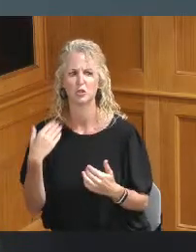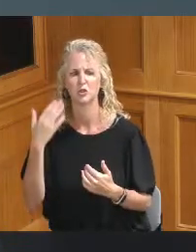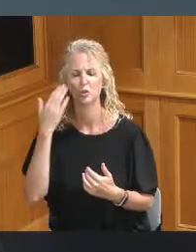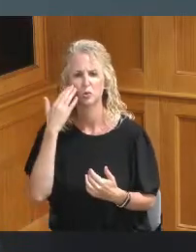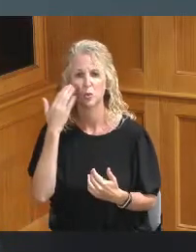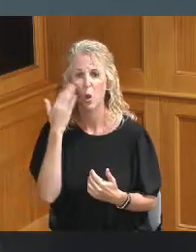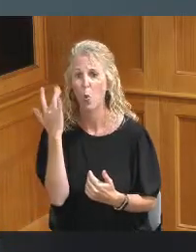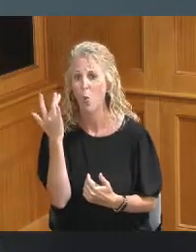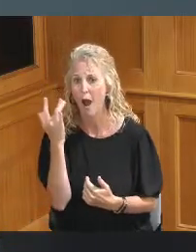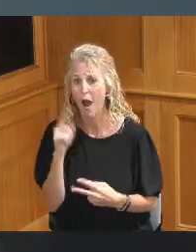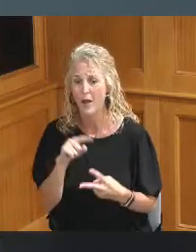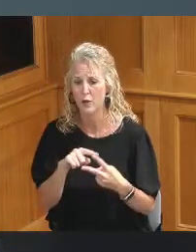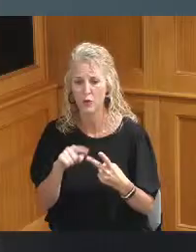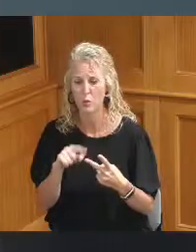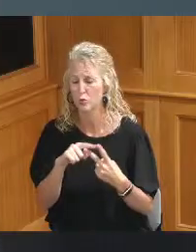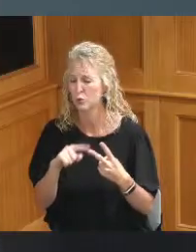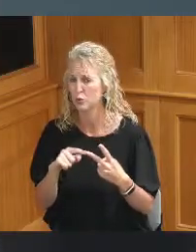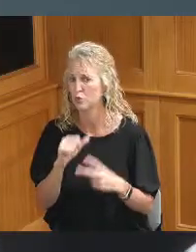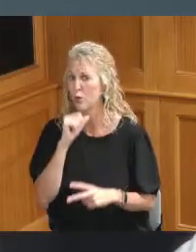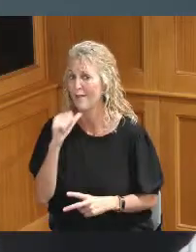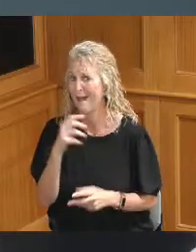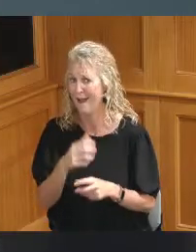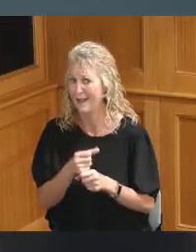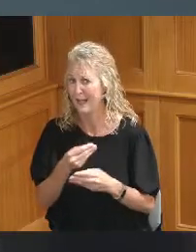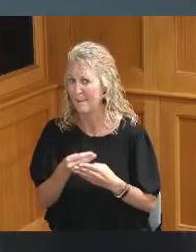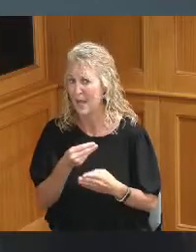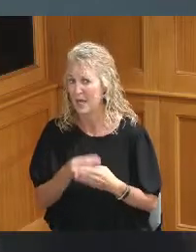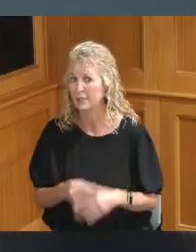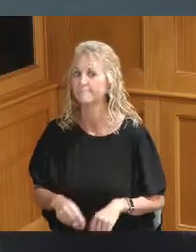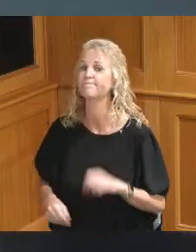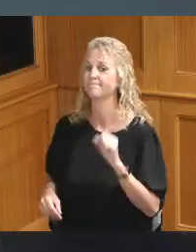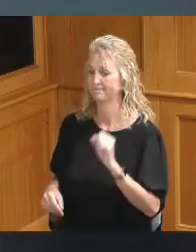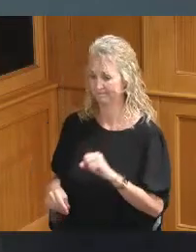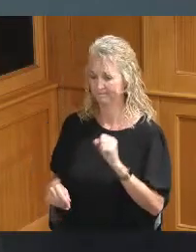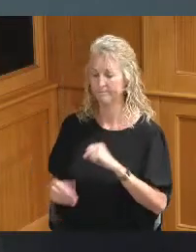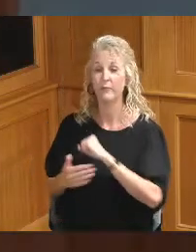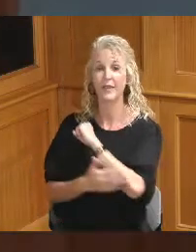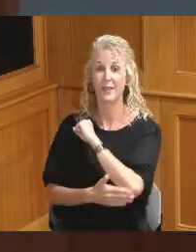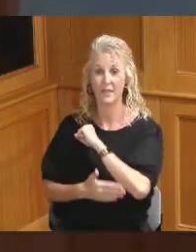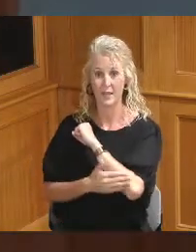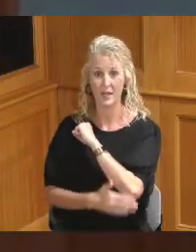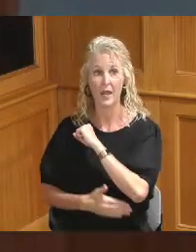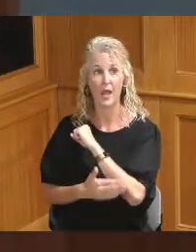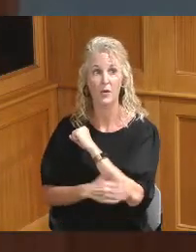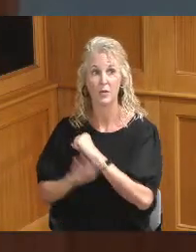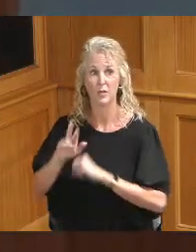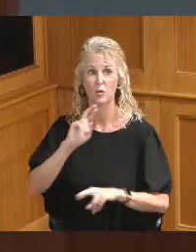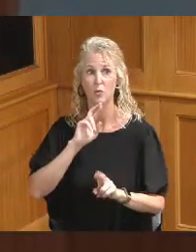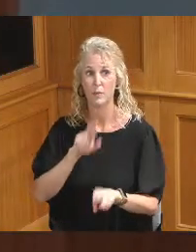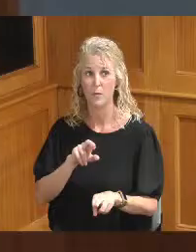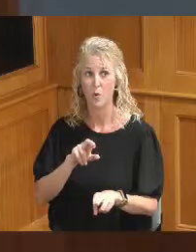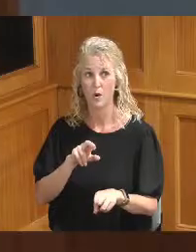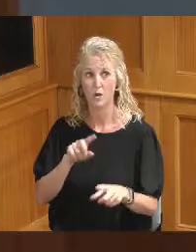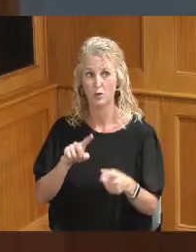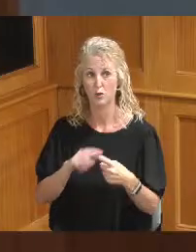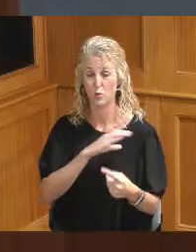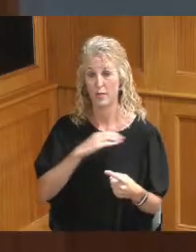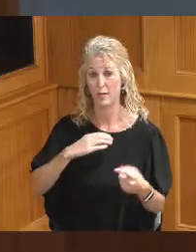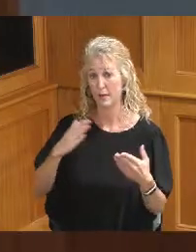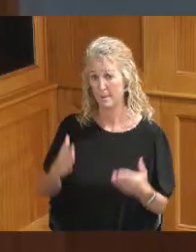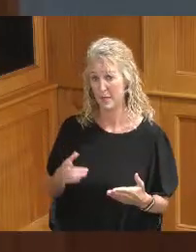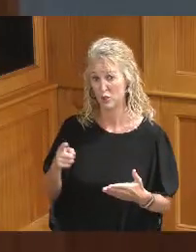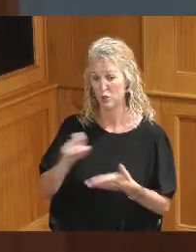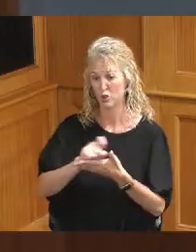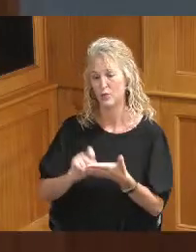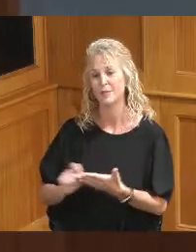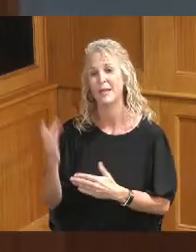why those 2 entities did not receive any funding? Yes, the county actually, in the report to the commissioners, outlined